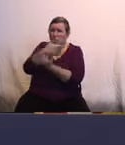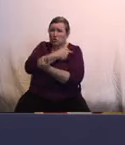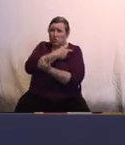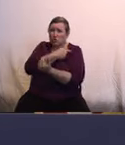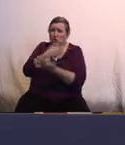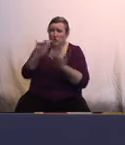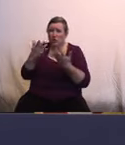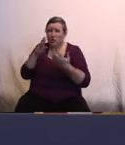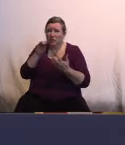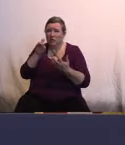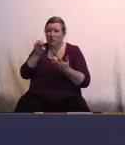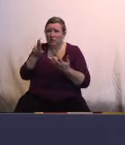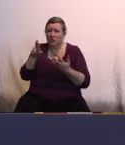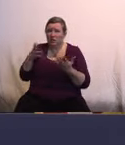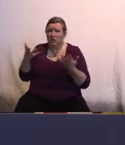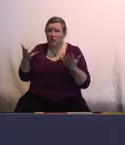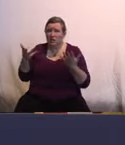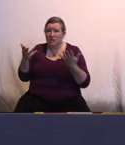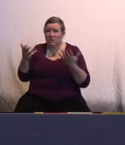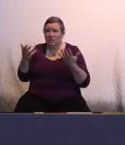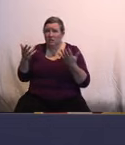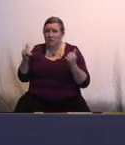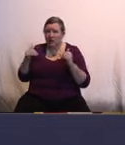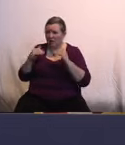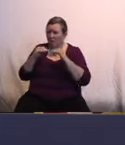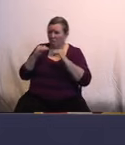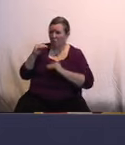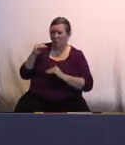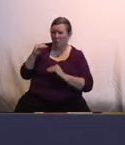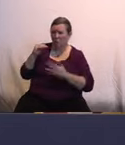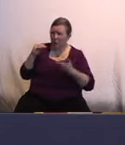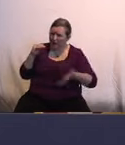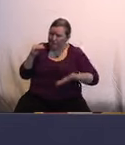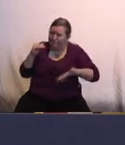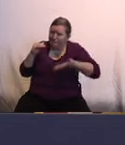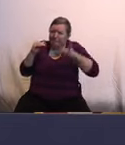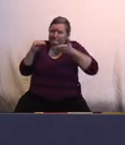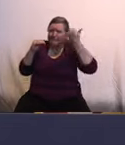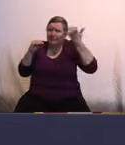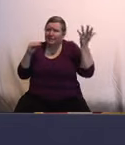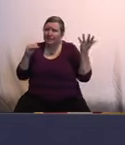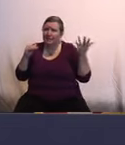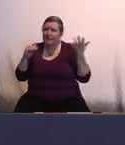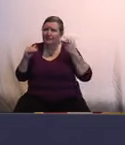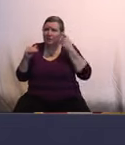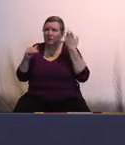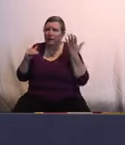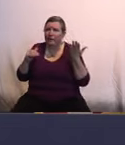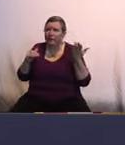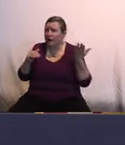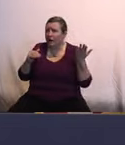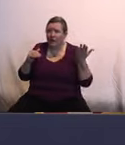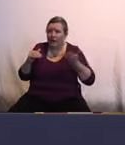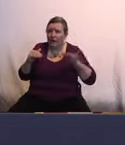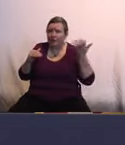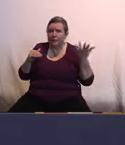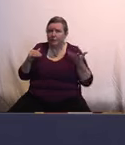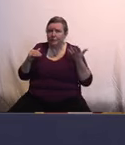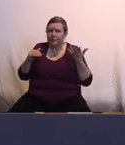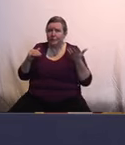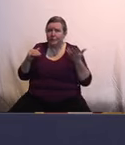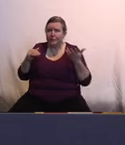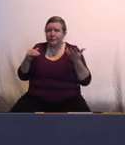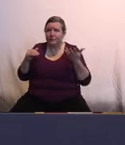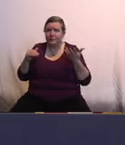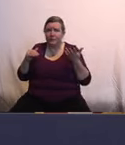still meaningfully lower than it needs to be, particularly given how strong the protection